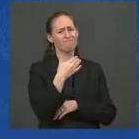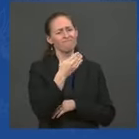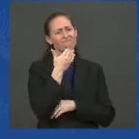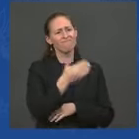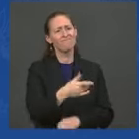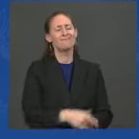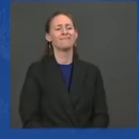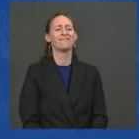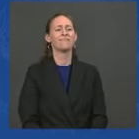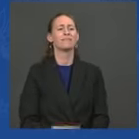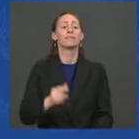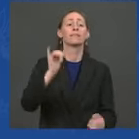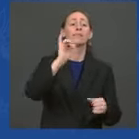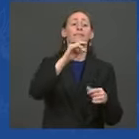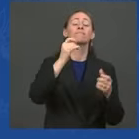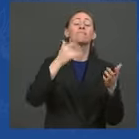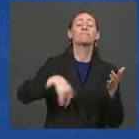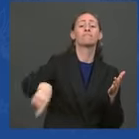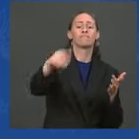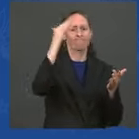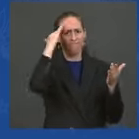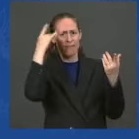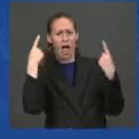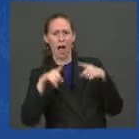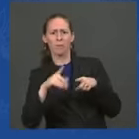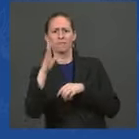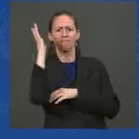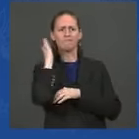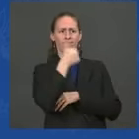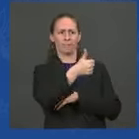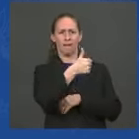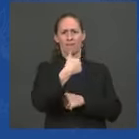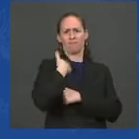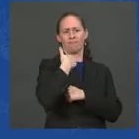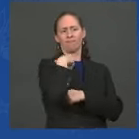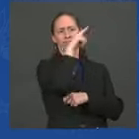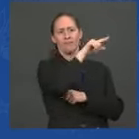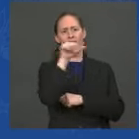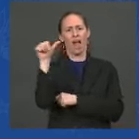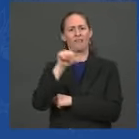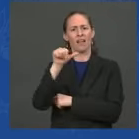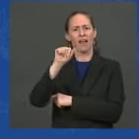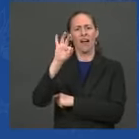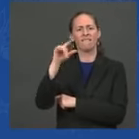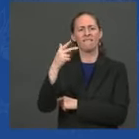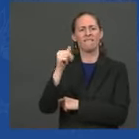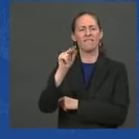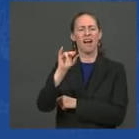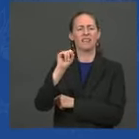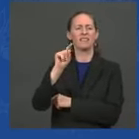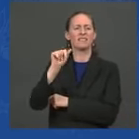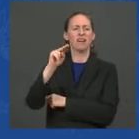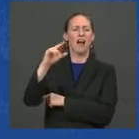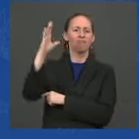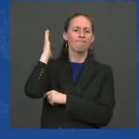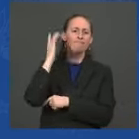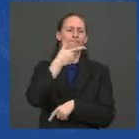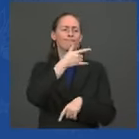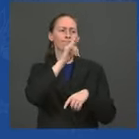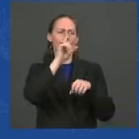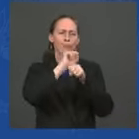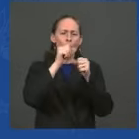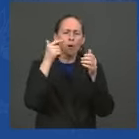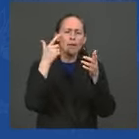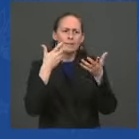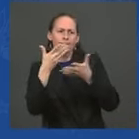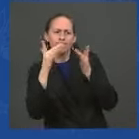We were talking about all the work he's done with the former governor of Delaware, Jack Markell, now, who's placing Afghan refugees